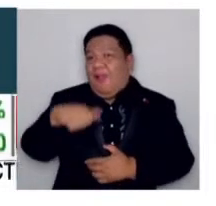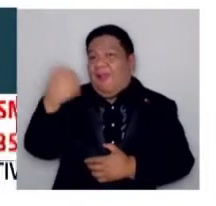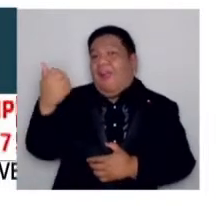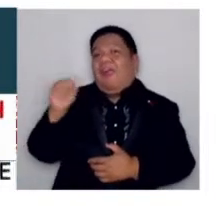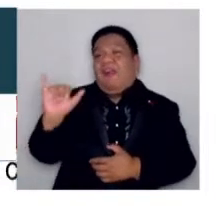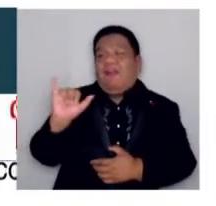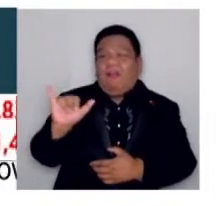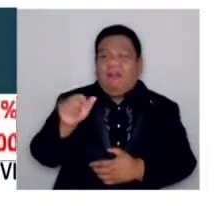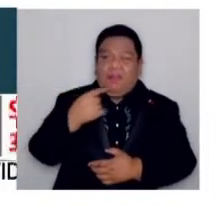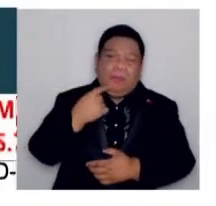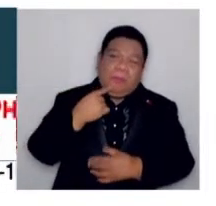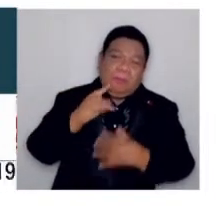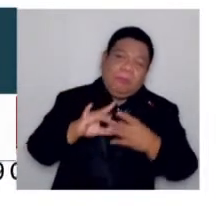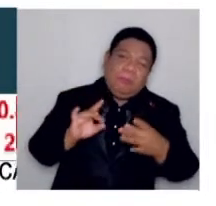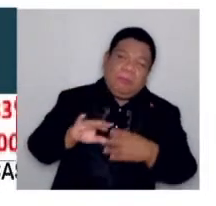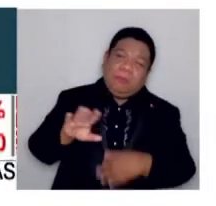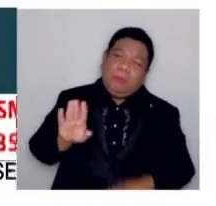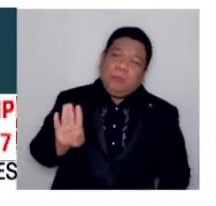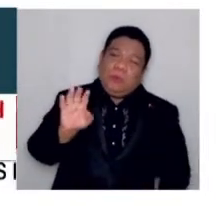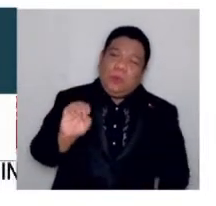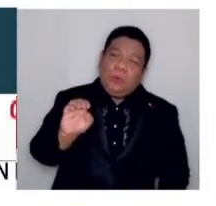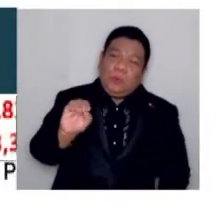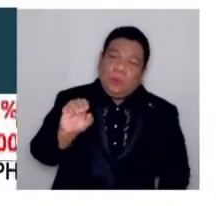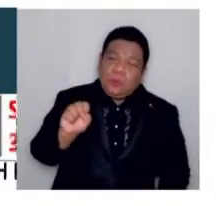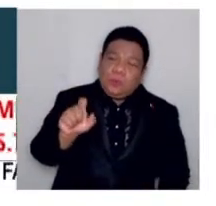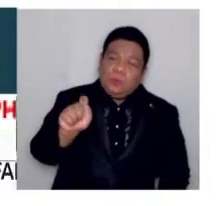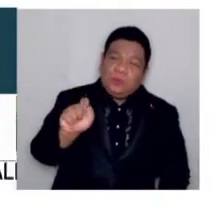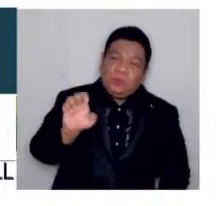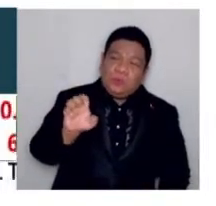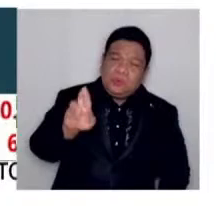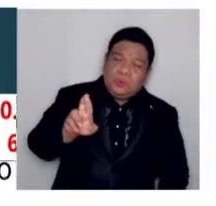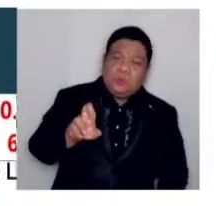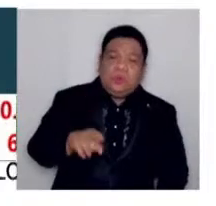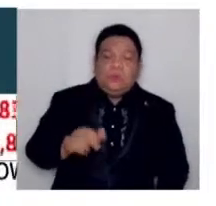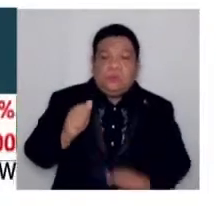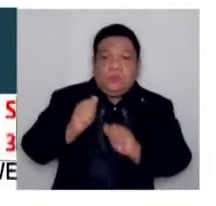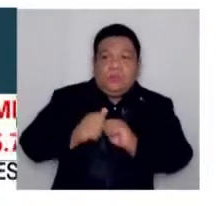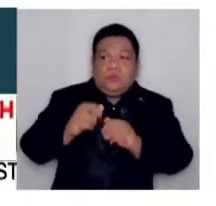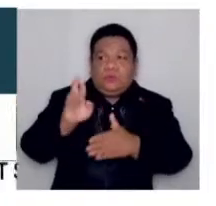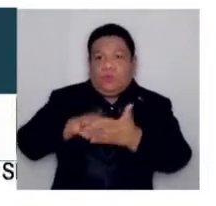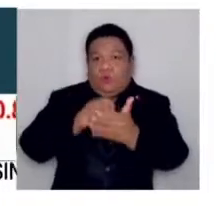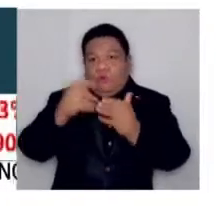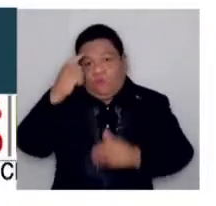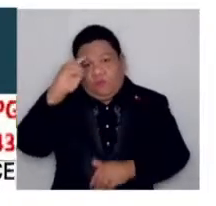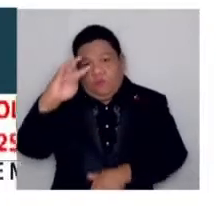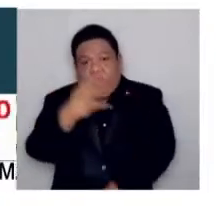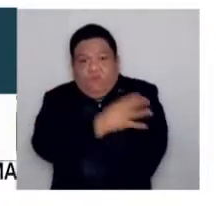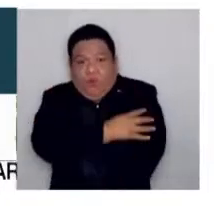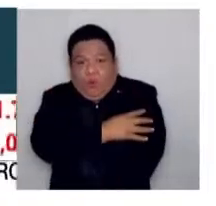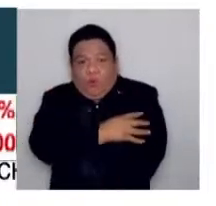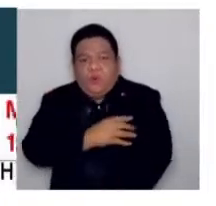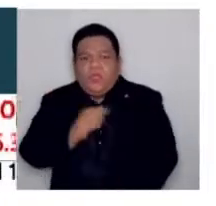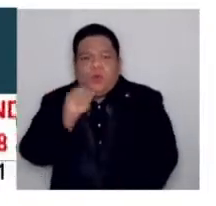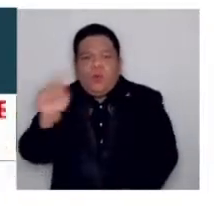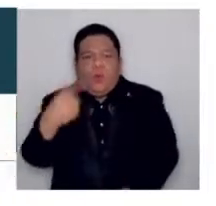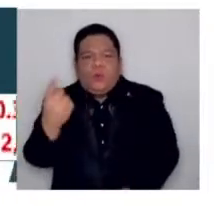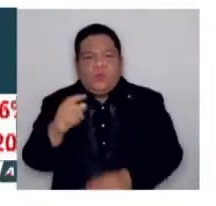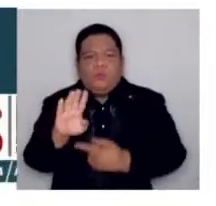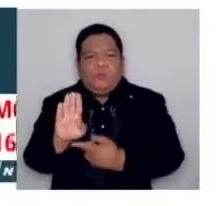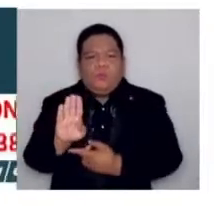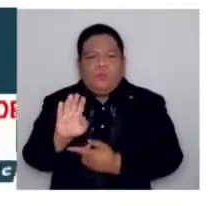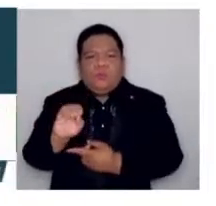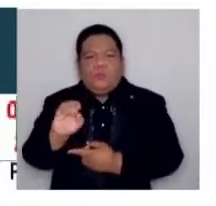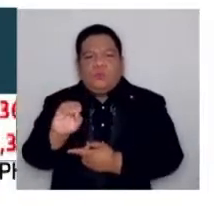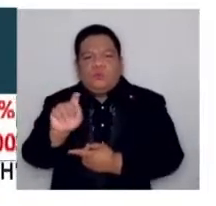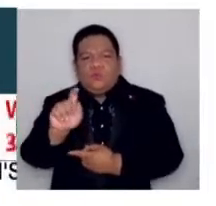So I think tapos schedule sila for the fourth. So that means it's more of a booster shot. So